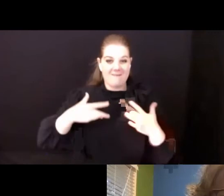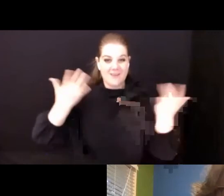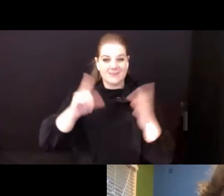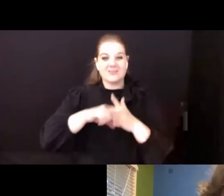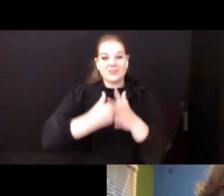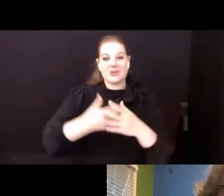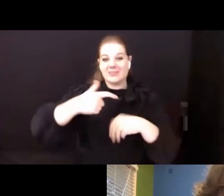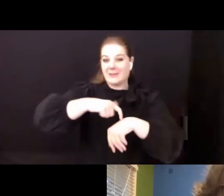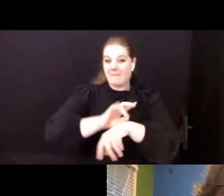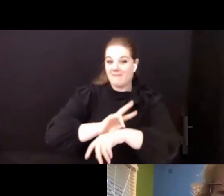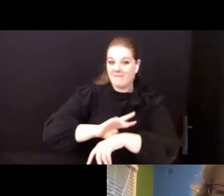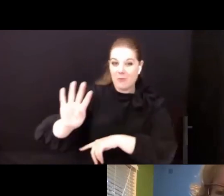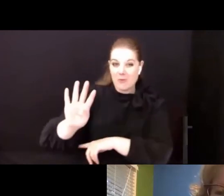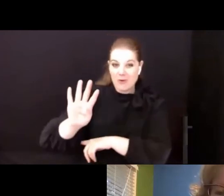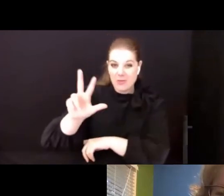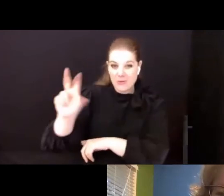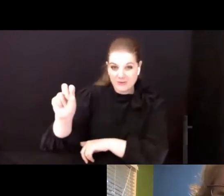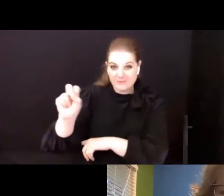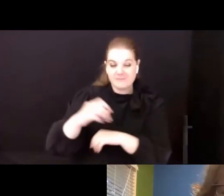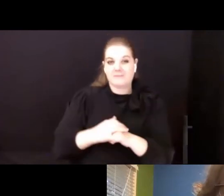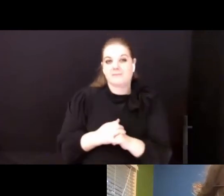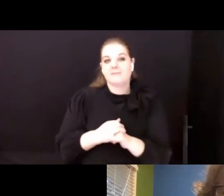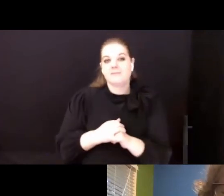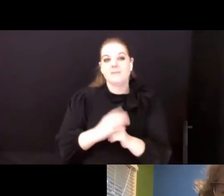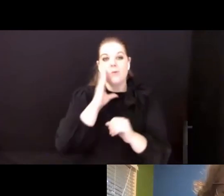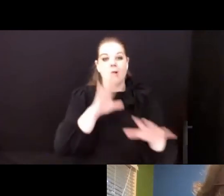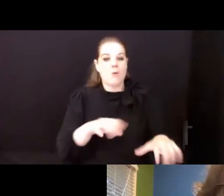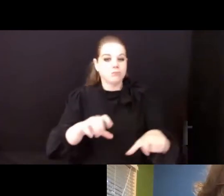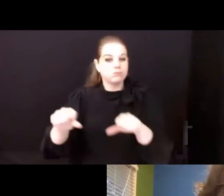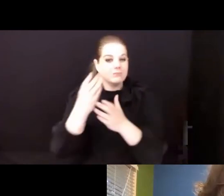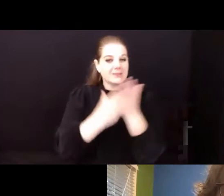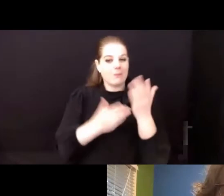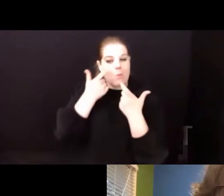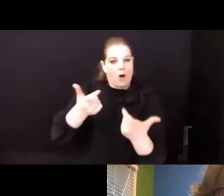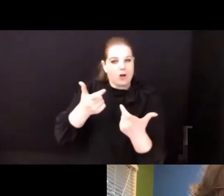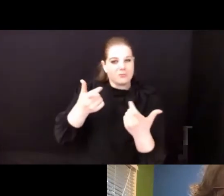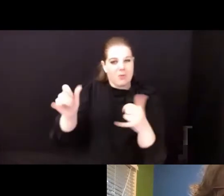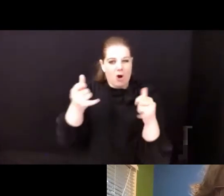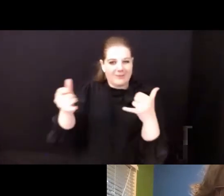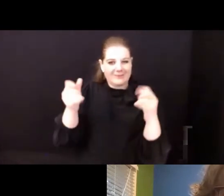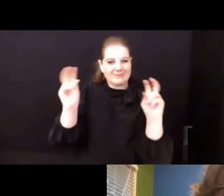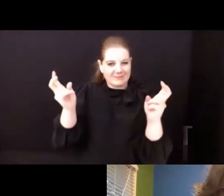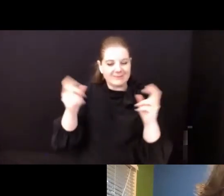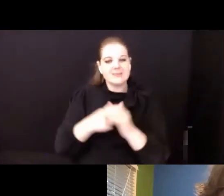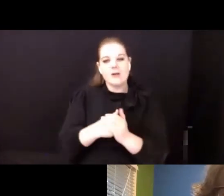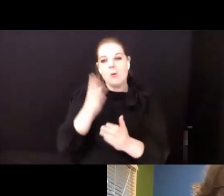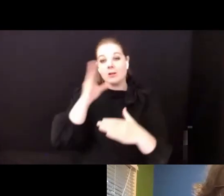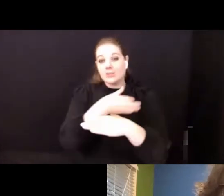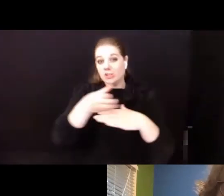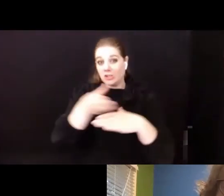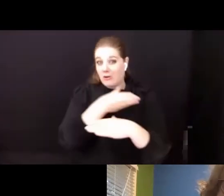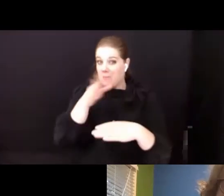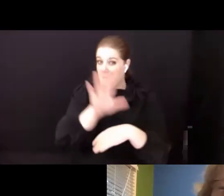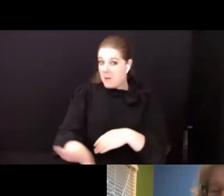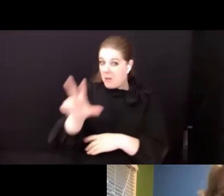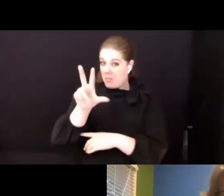4:30, and we will be hosting some watch parties. We'll be sharing about 30 watch parties, so we're asking people